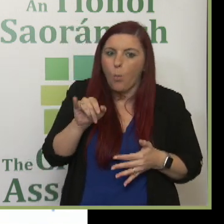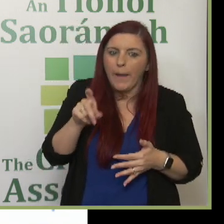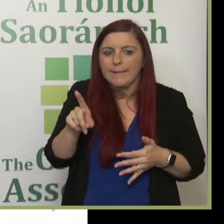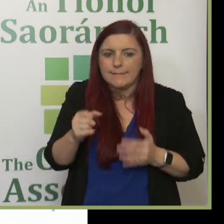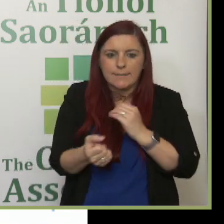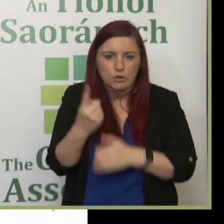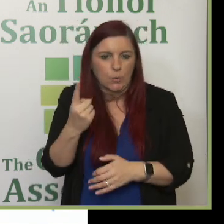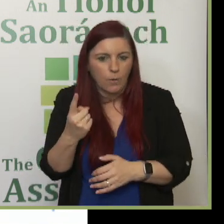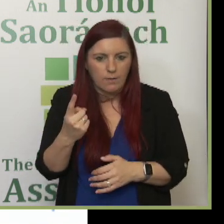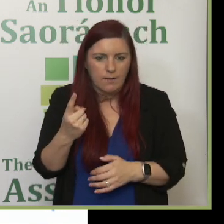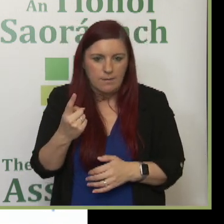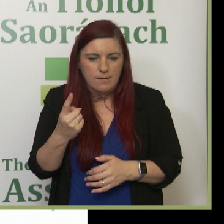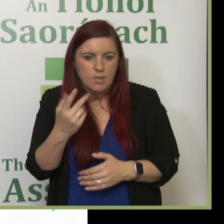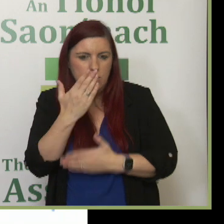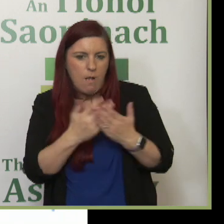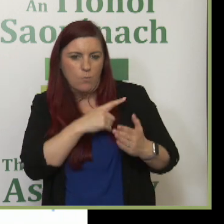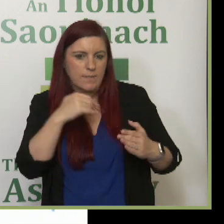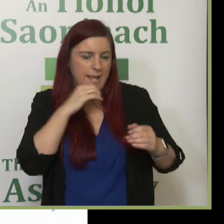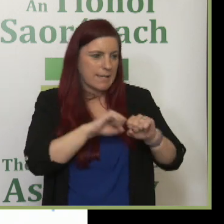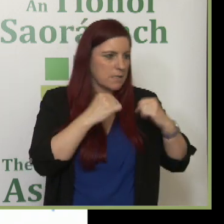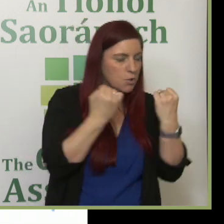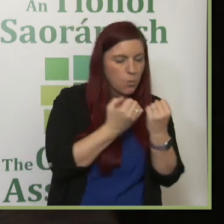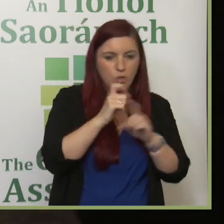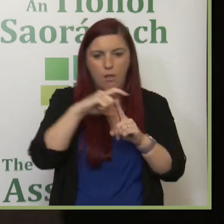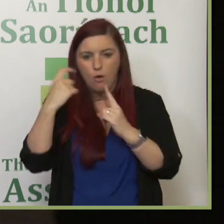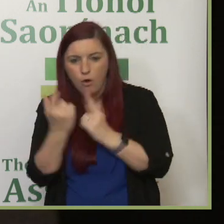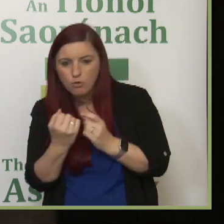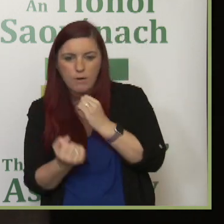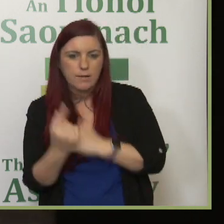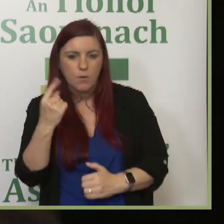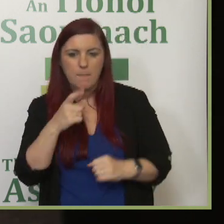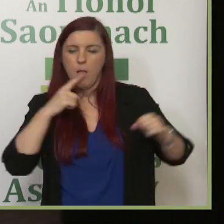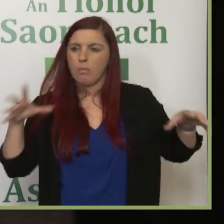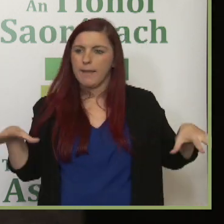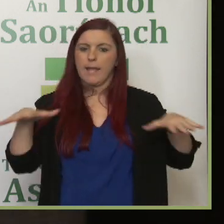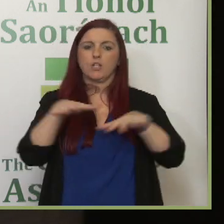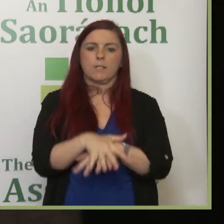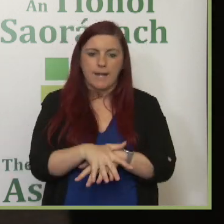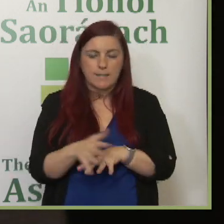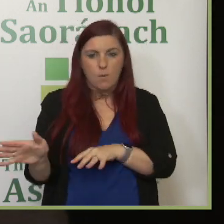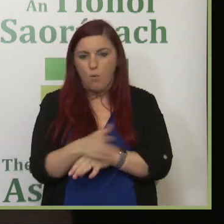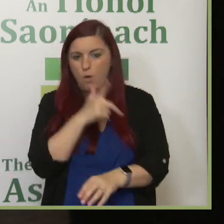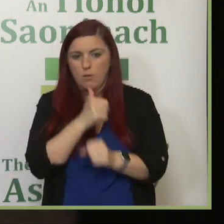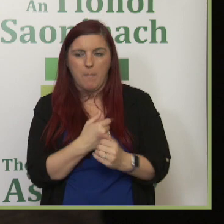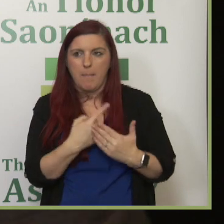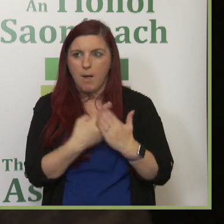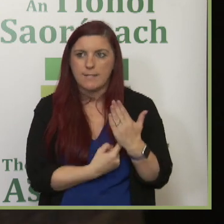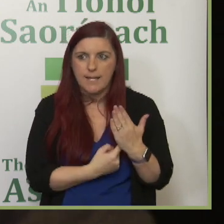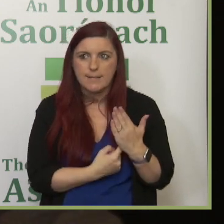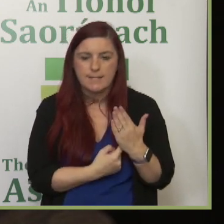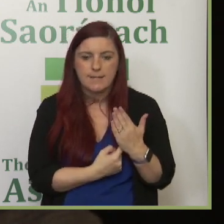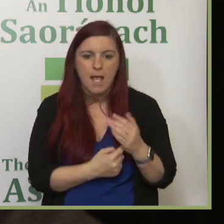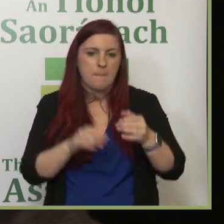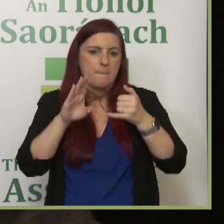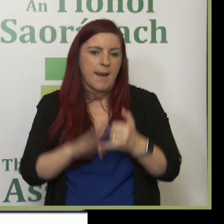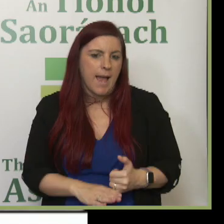complete knowledge. Number of people and opinions are numerous. And the problems interconnect with other problems in other policy areas. And my